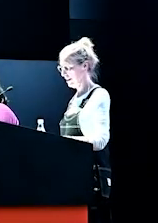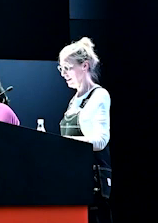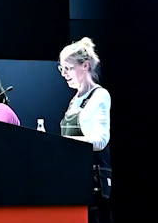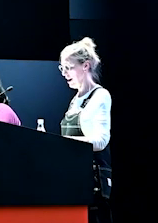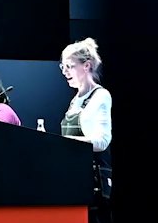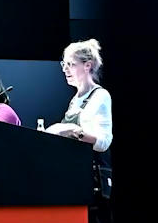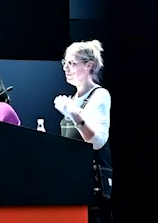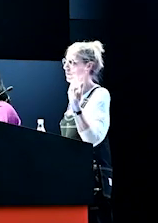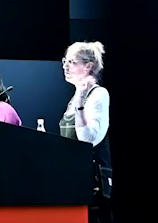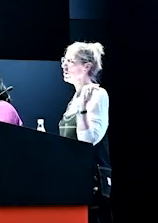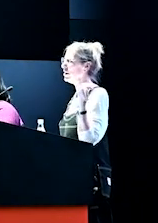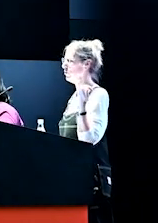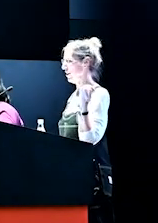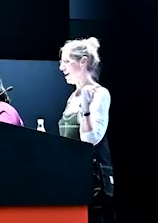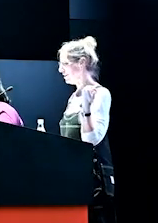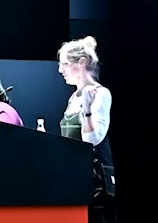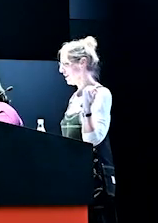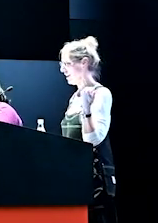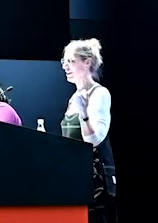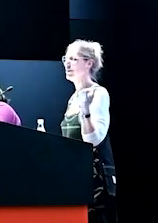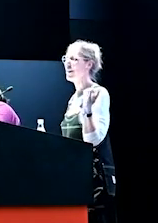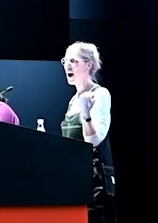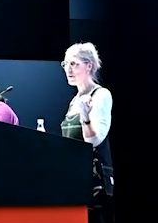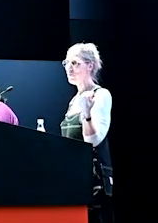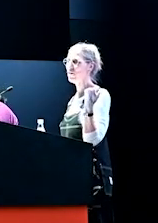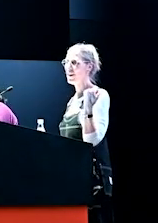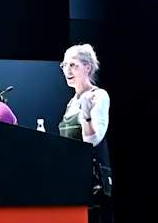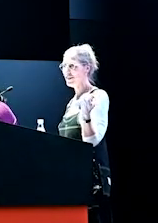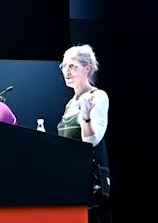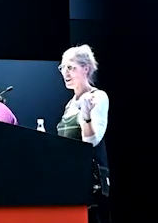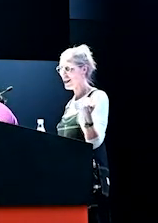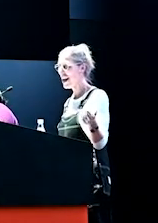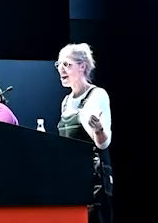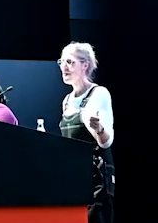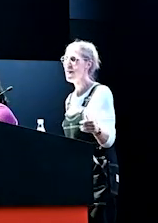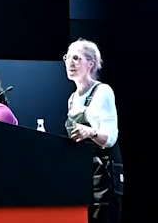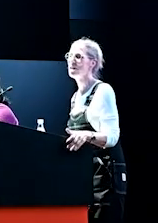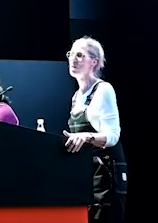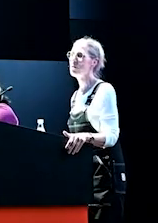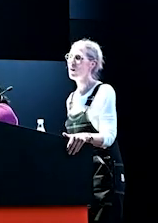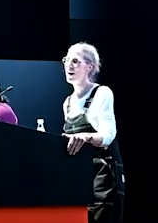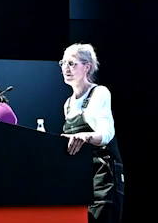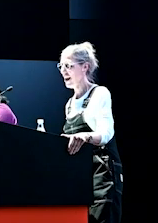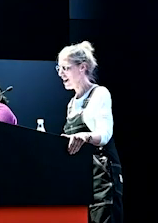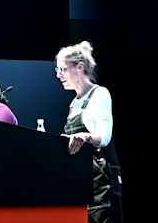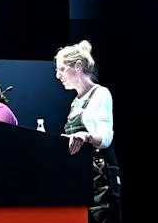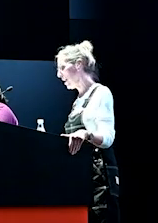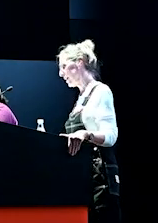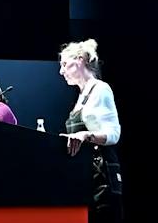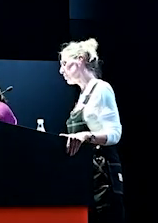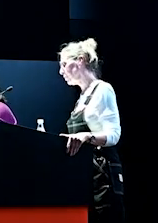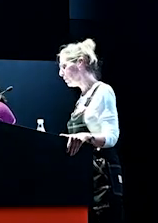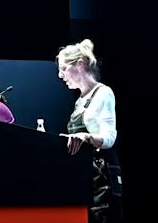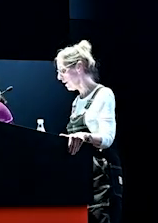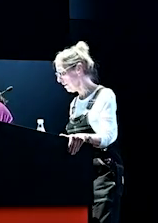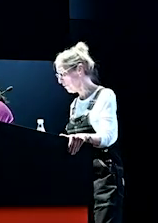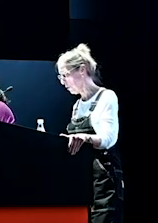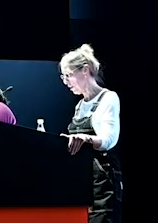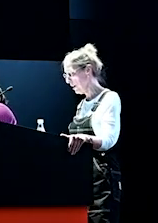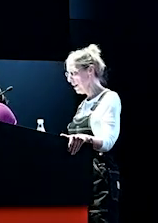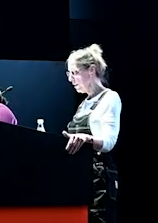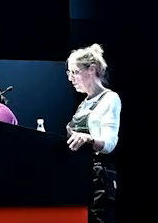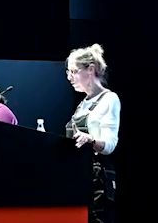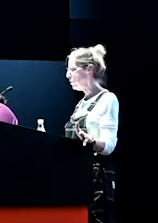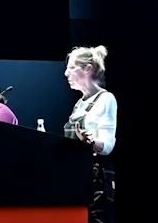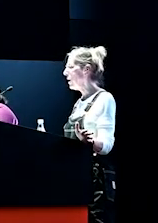and really a philosophy, like a slime philosophy that could be brought to any product. It could be